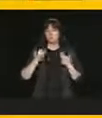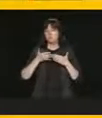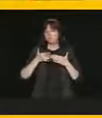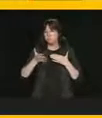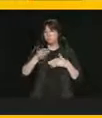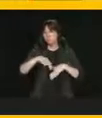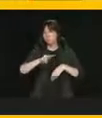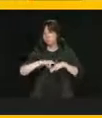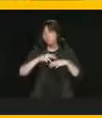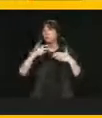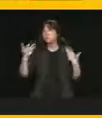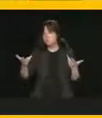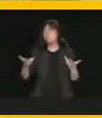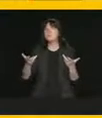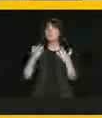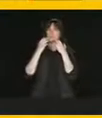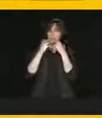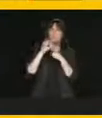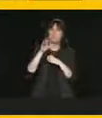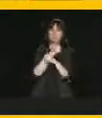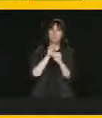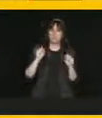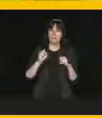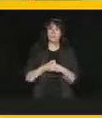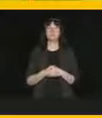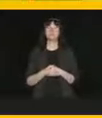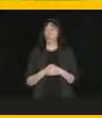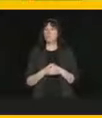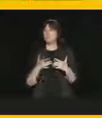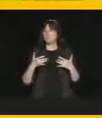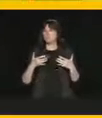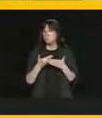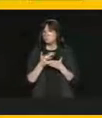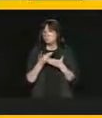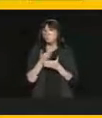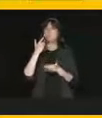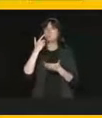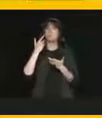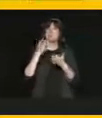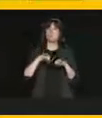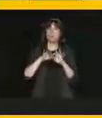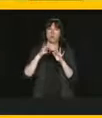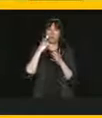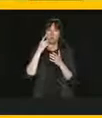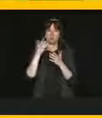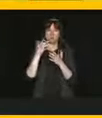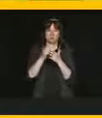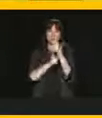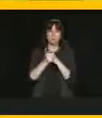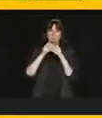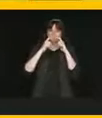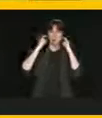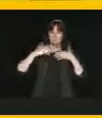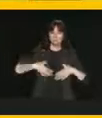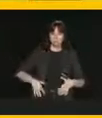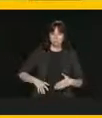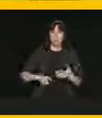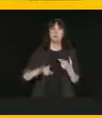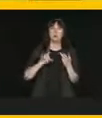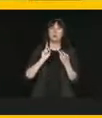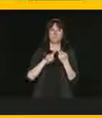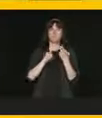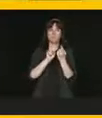Provide an update on personal protective equipment, which, along with physical distancing, is key to keeping people safe. Every few